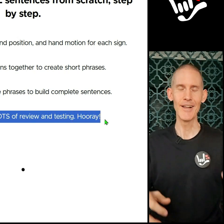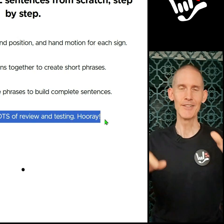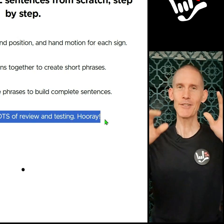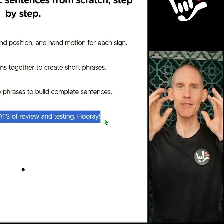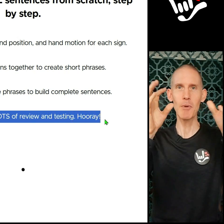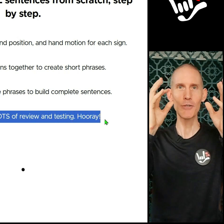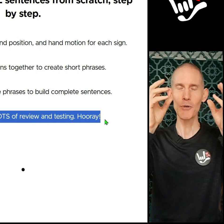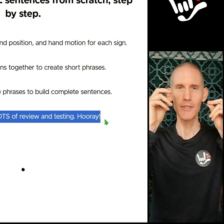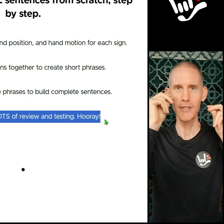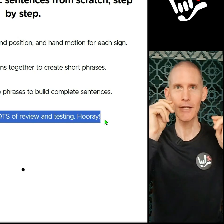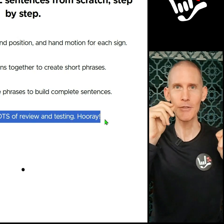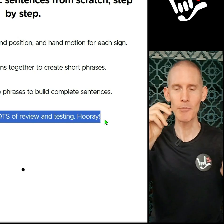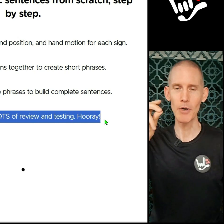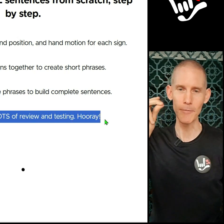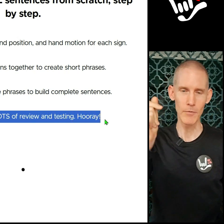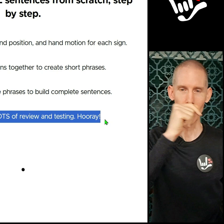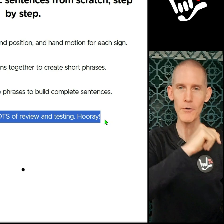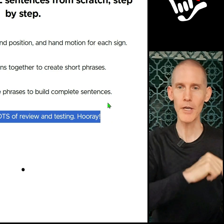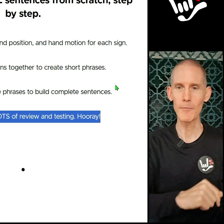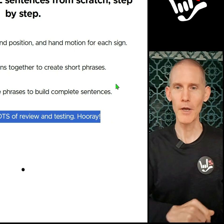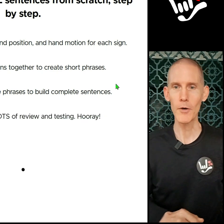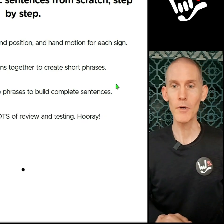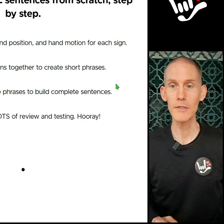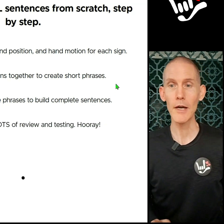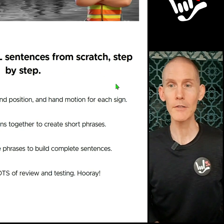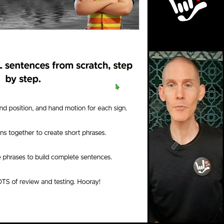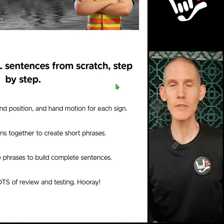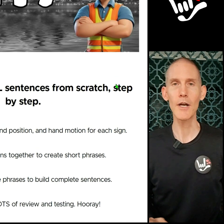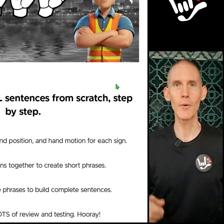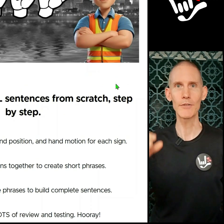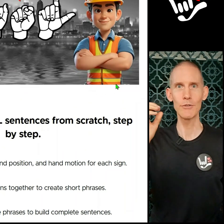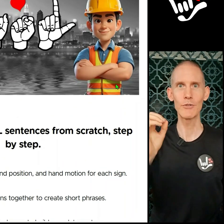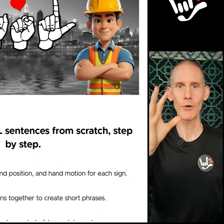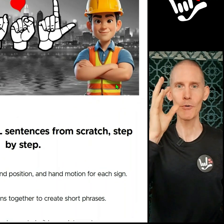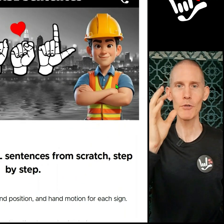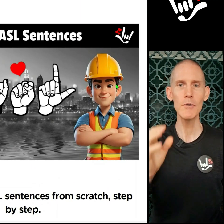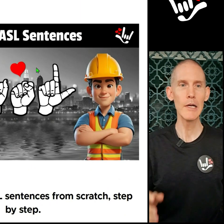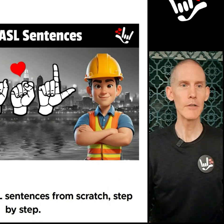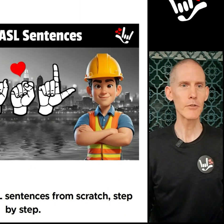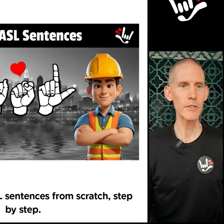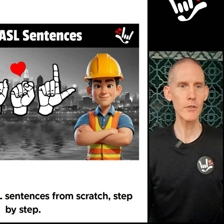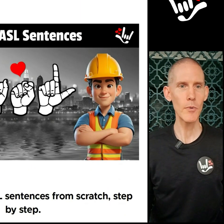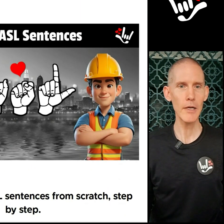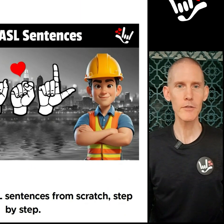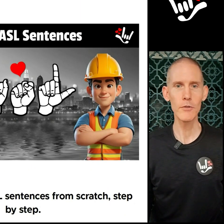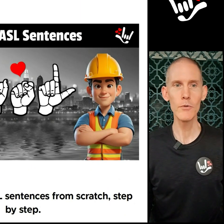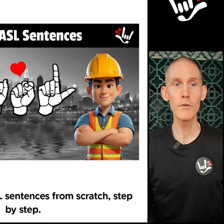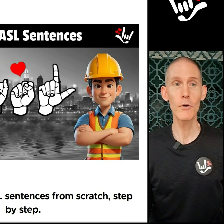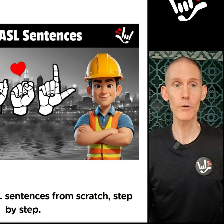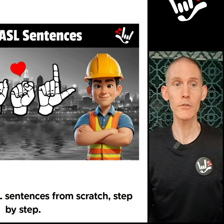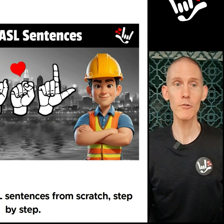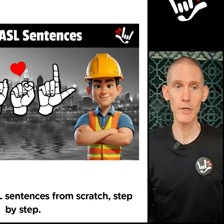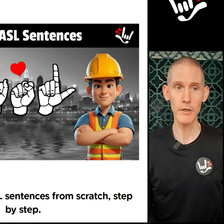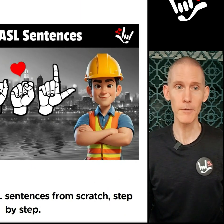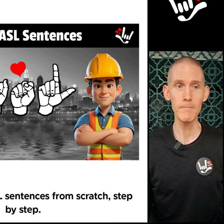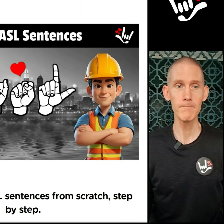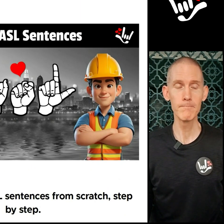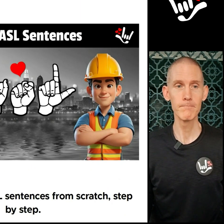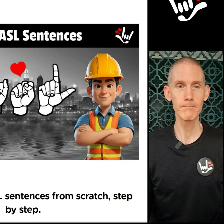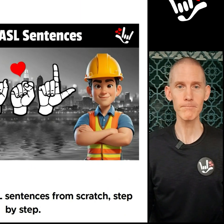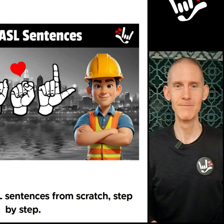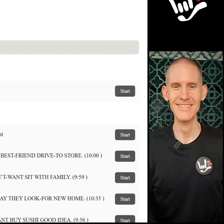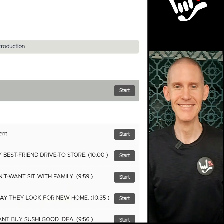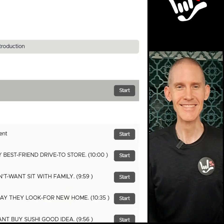Yes, just to make sure it's sticking in your brain. Okay, I don't want to talk too much. I want to show you. So let's go back to the course